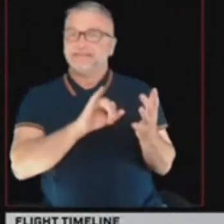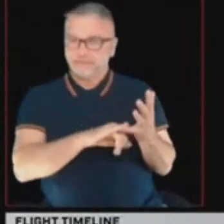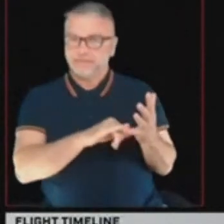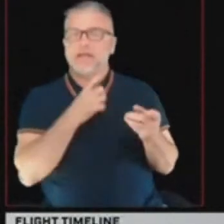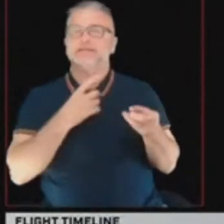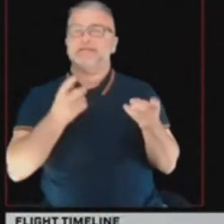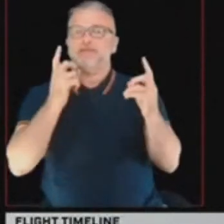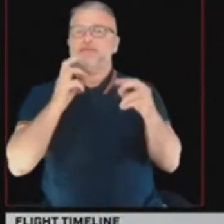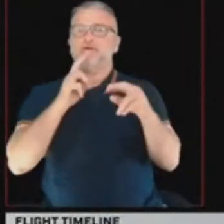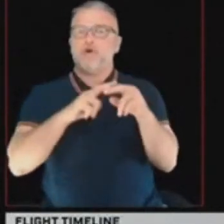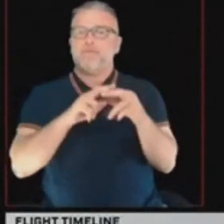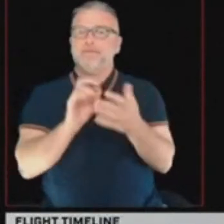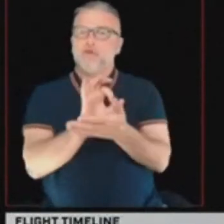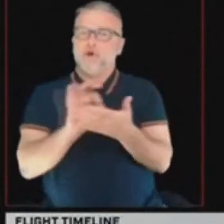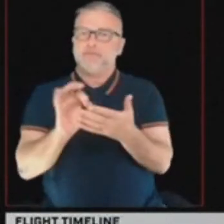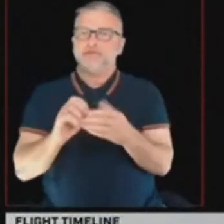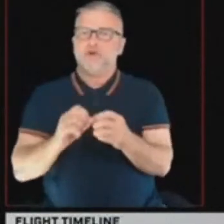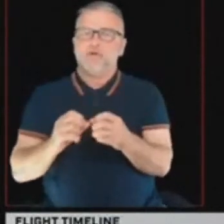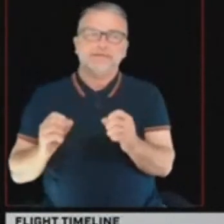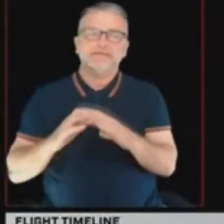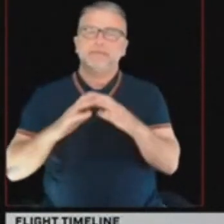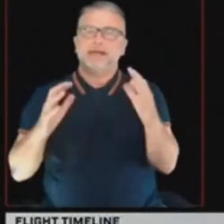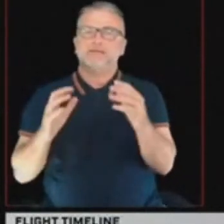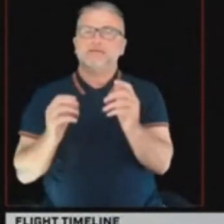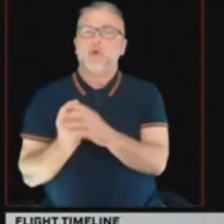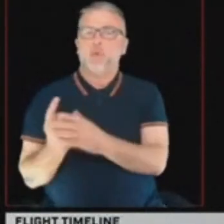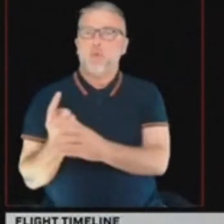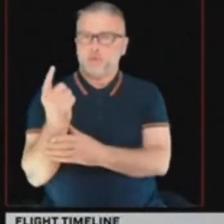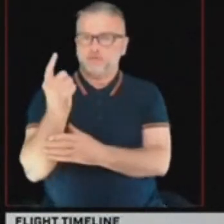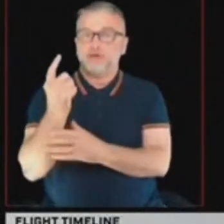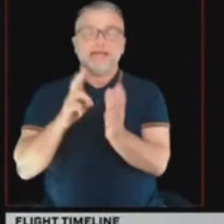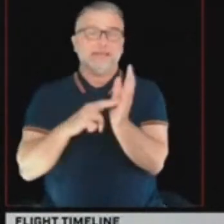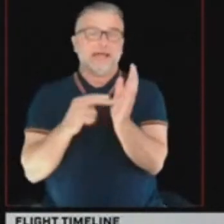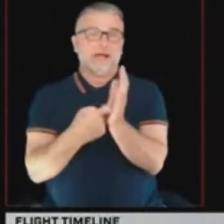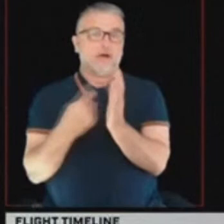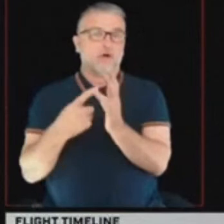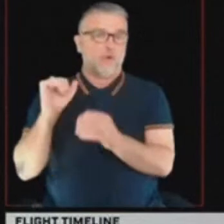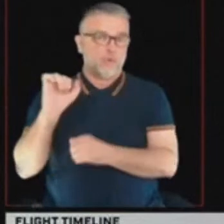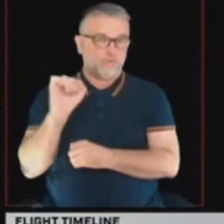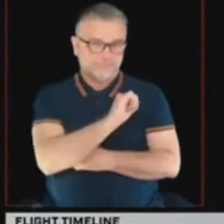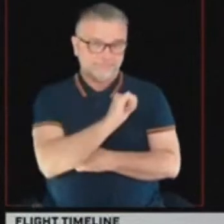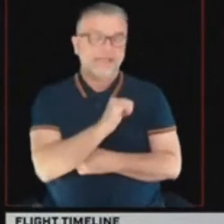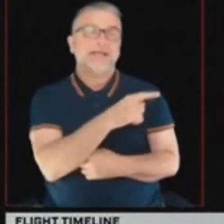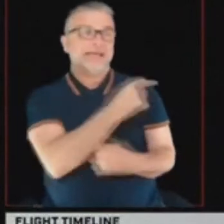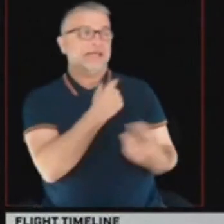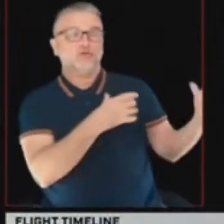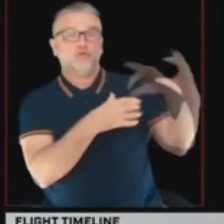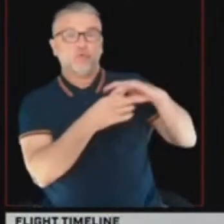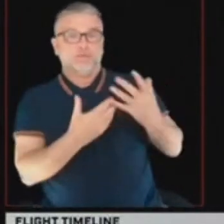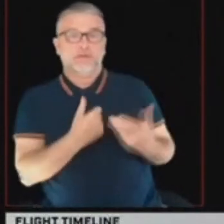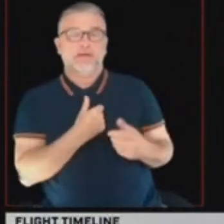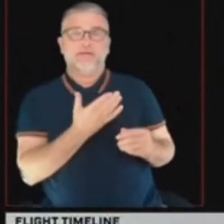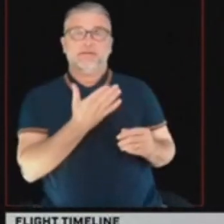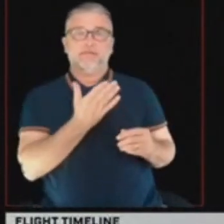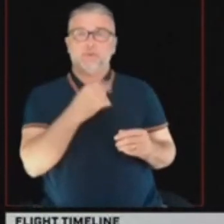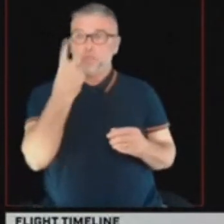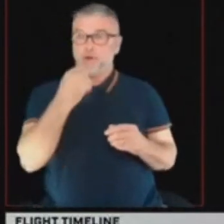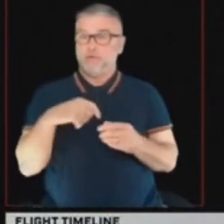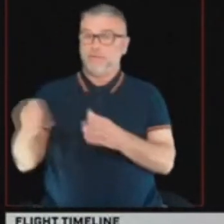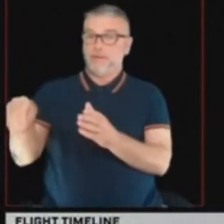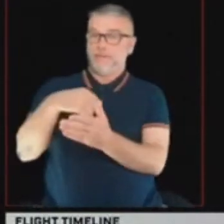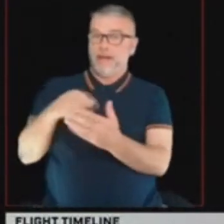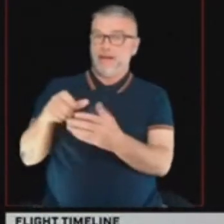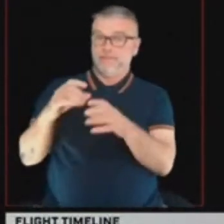Space Launch at the NRO. And Colonel Davis is joining us here today on behalf of one of the payloads that is